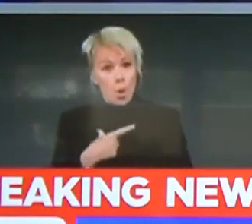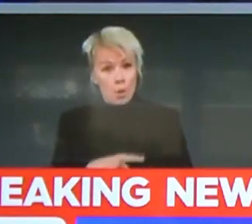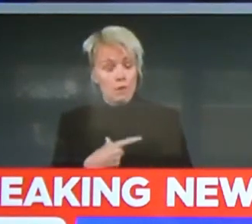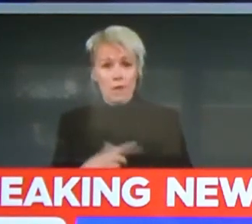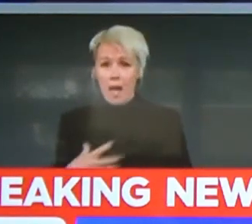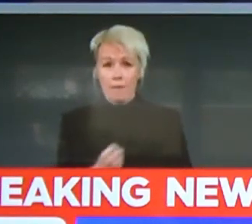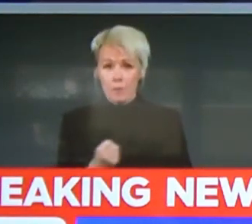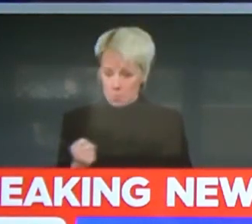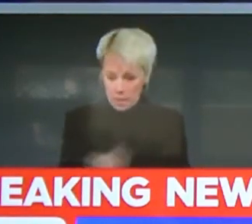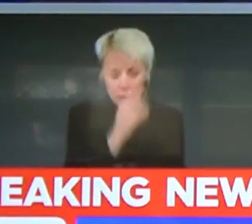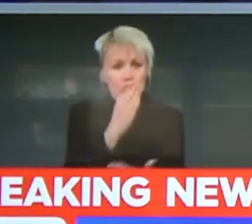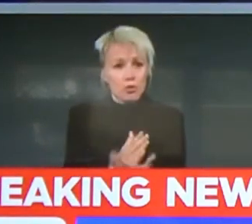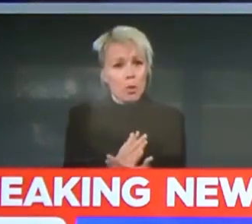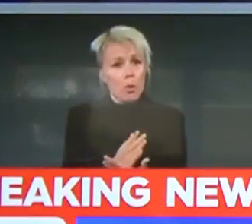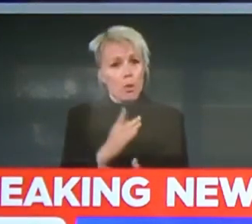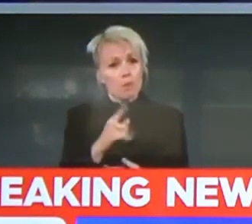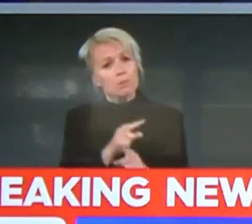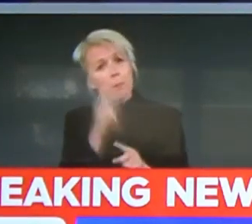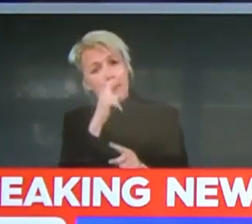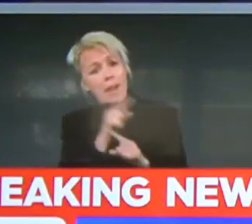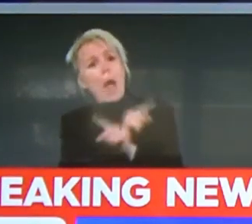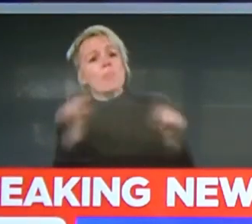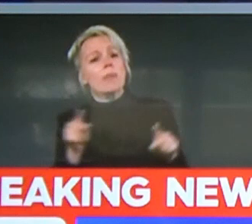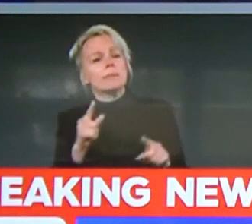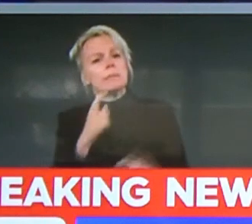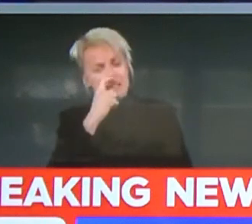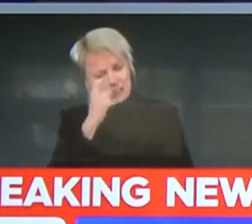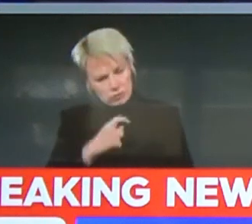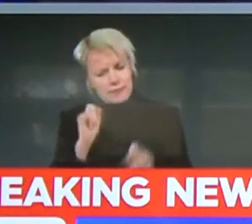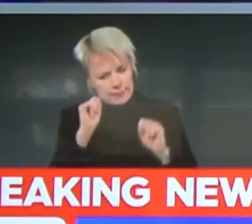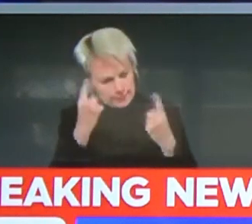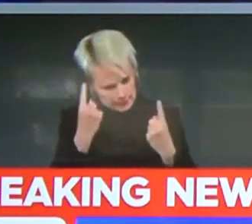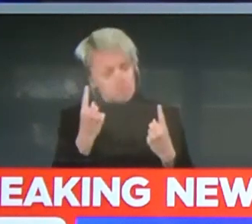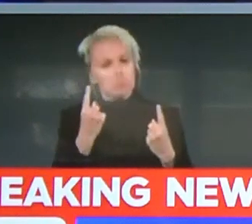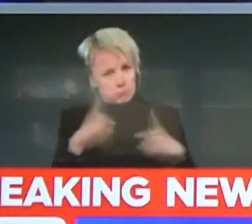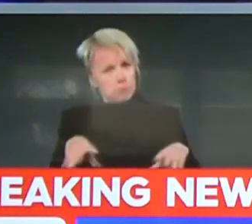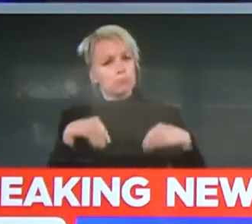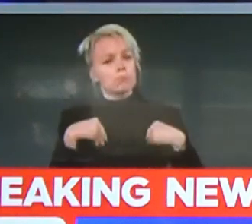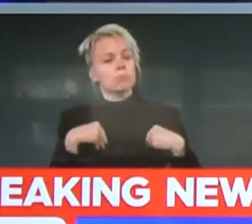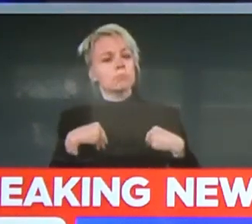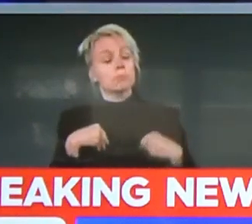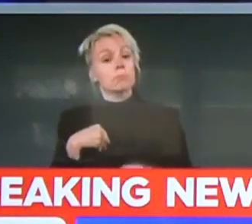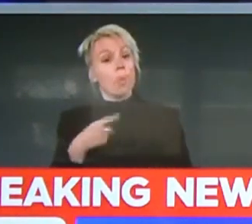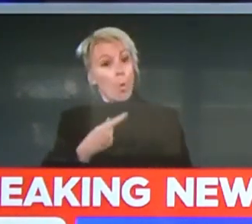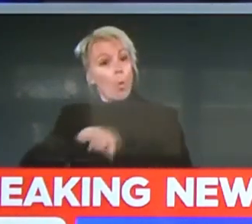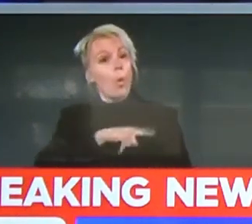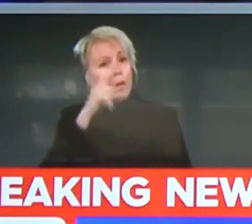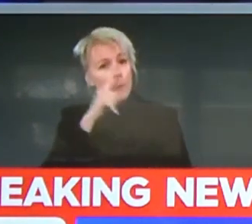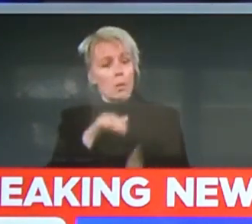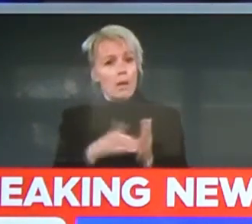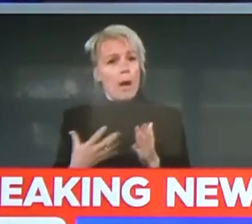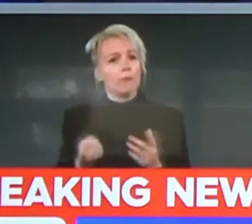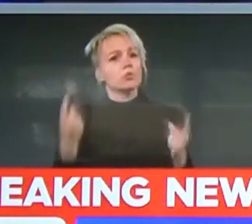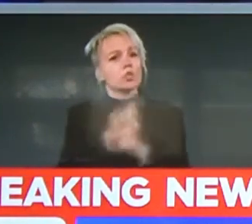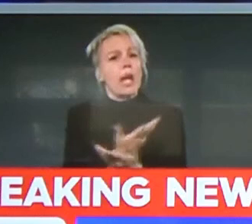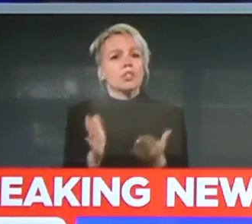get people to take this seriously. We have to change the way we interact as human